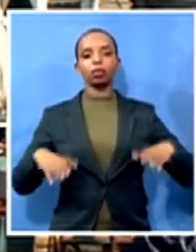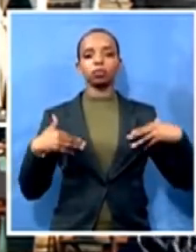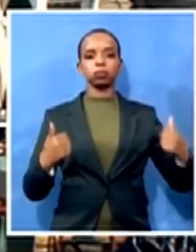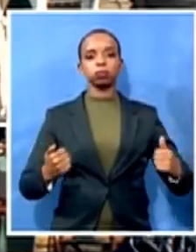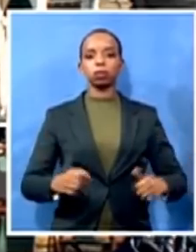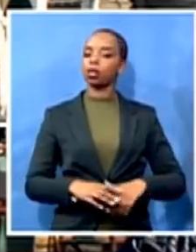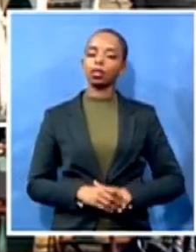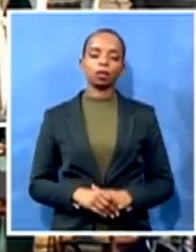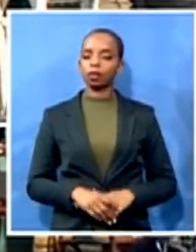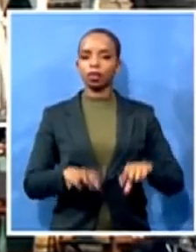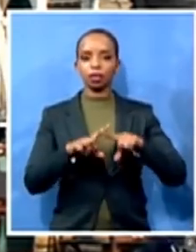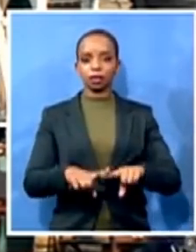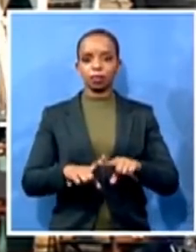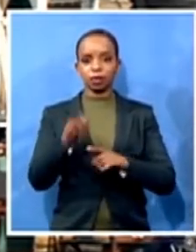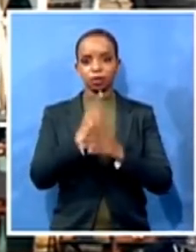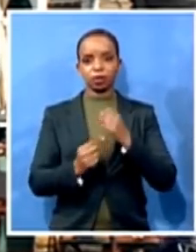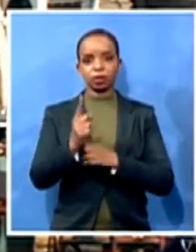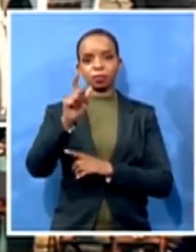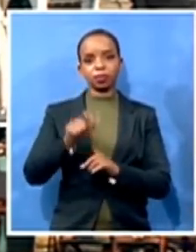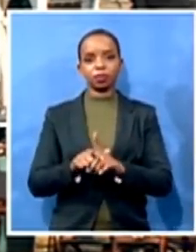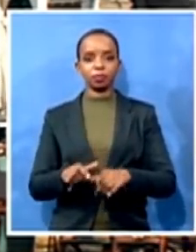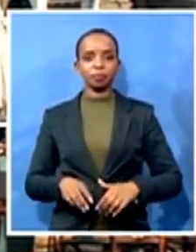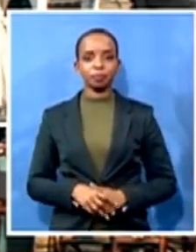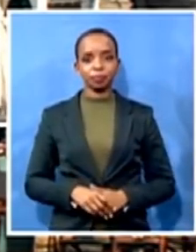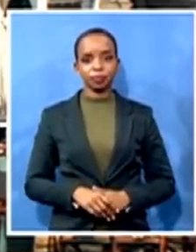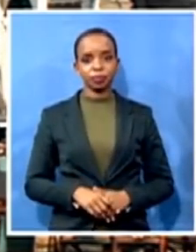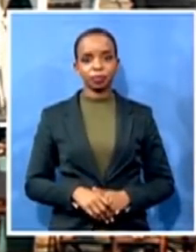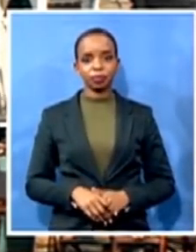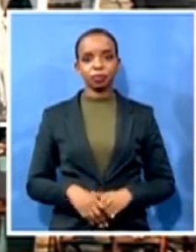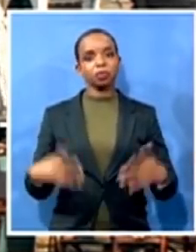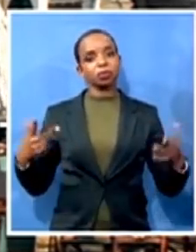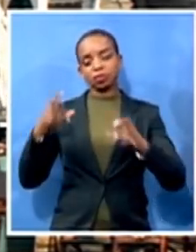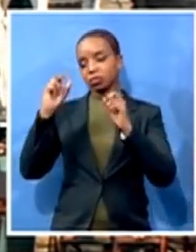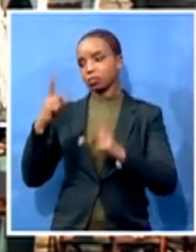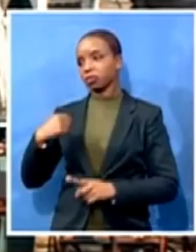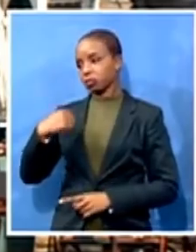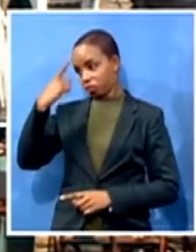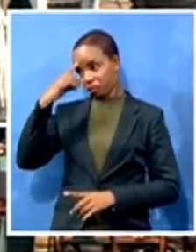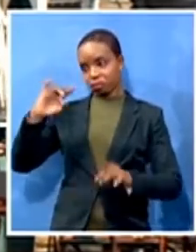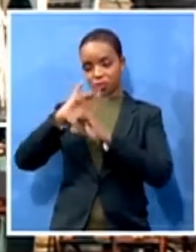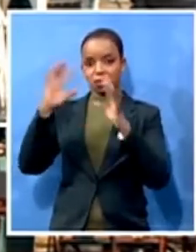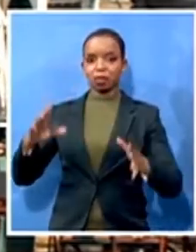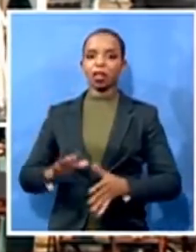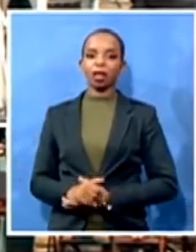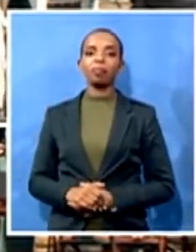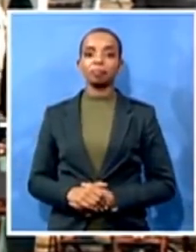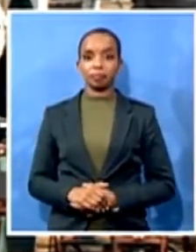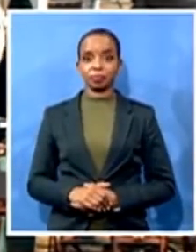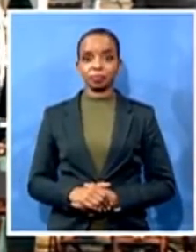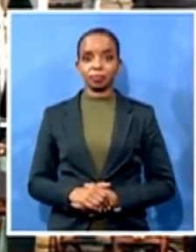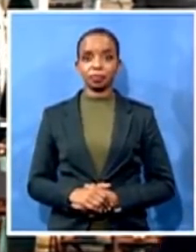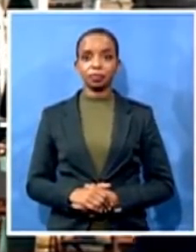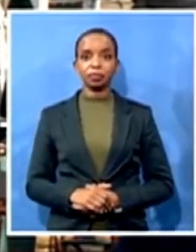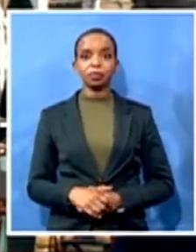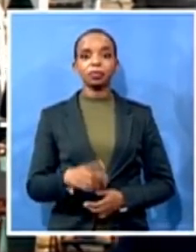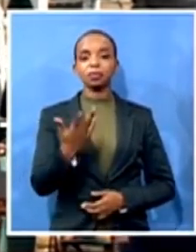Okay, it looks like I think we were quite clear. Oh, if you can just spell your name, your surname, and the age.